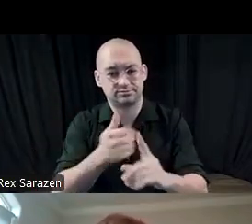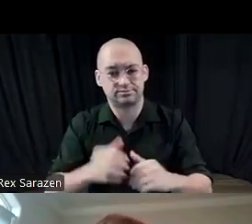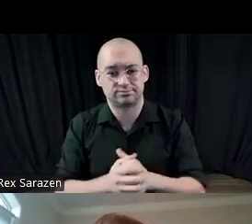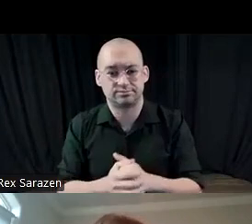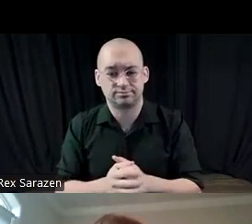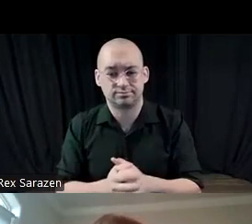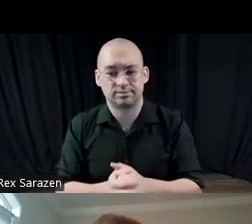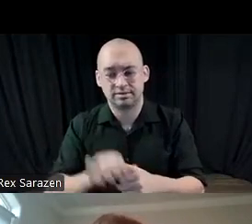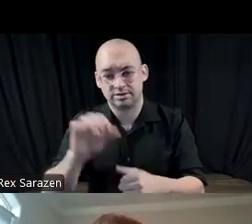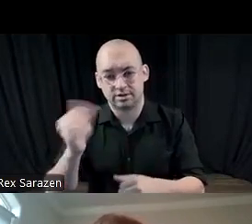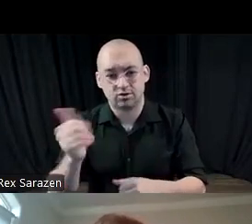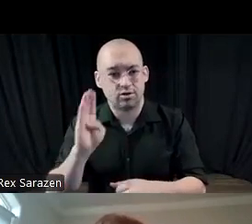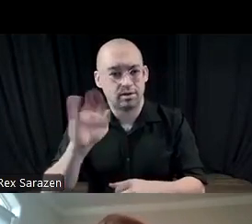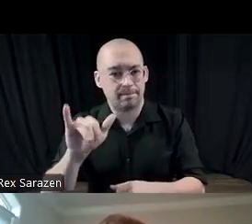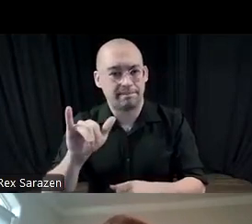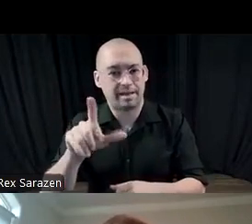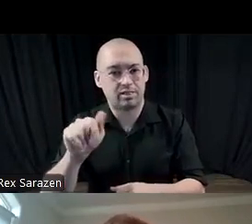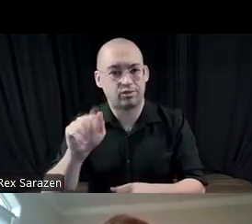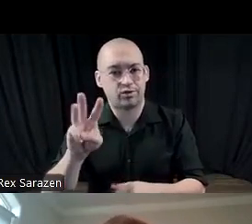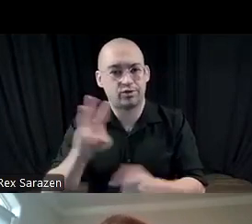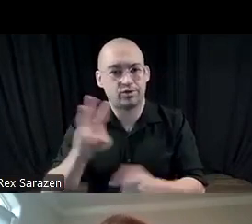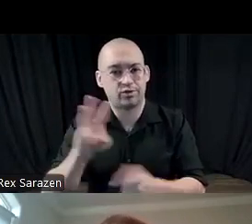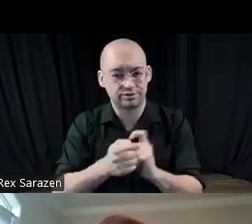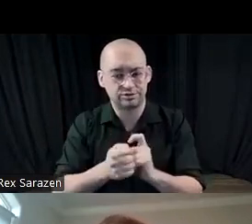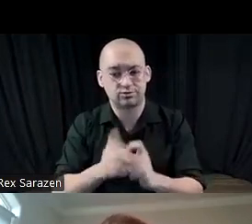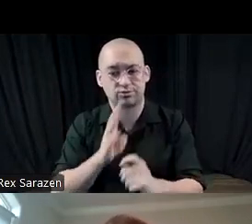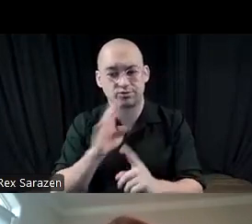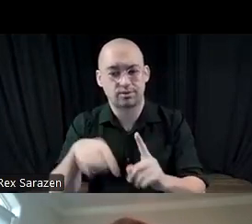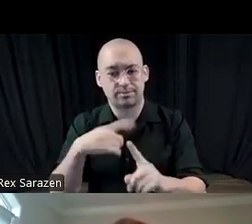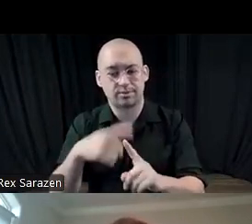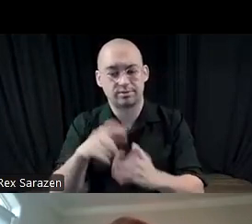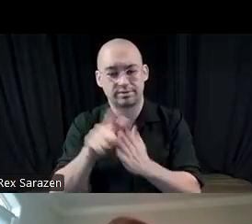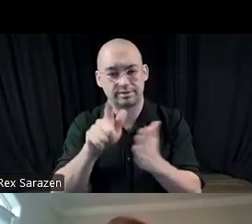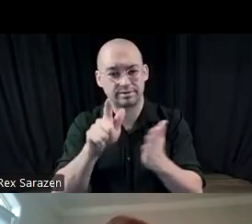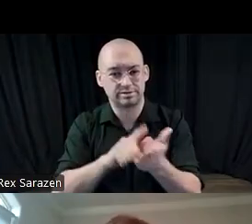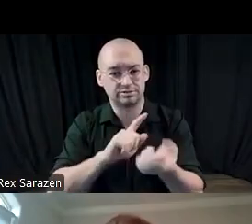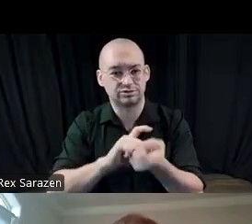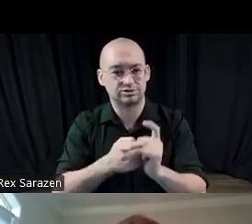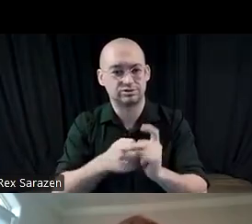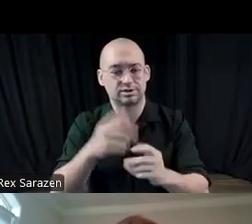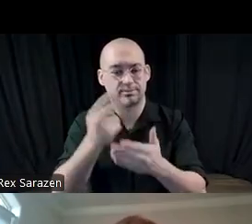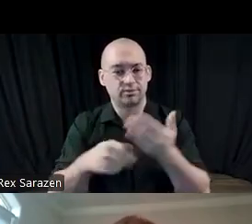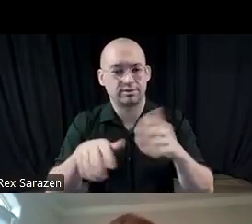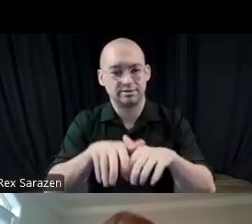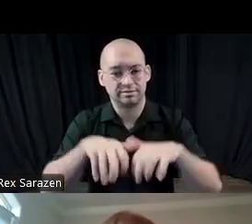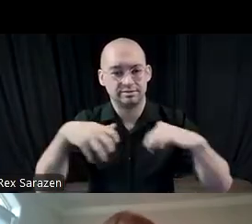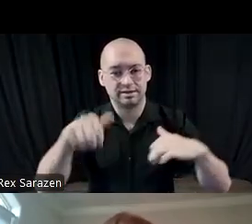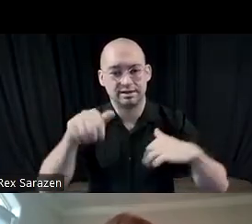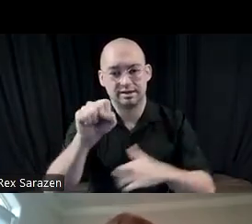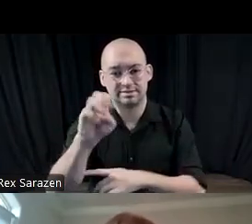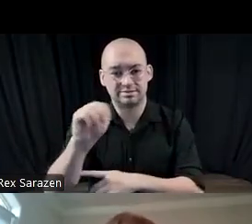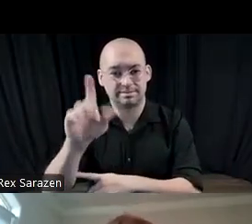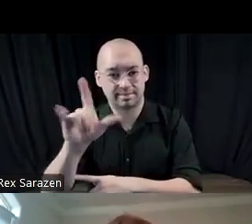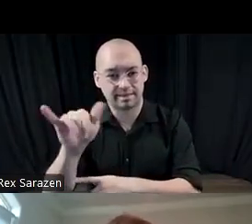another bylaws change, and we'll be talking about those, a statutory change where both the Assembly and the Senate can have non-voting members,